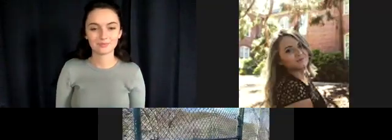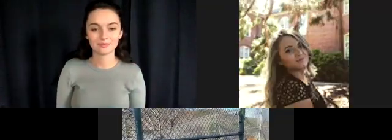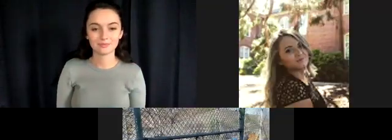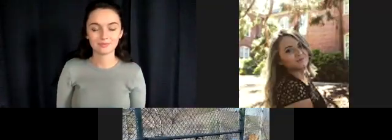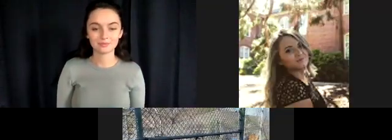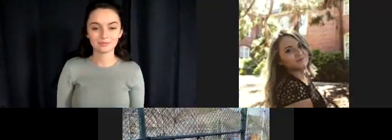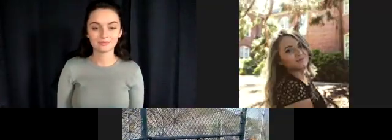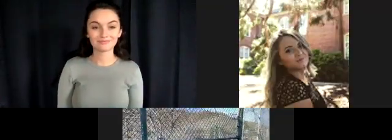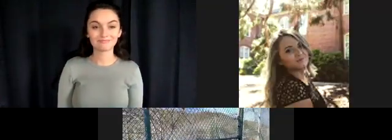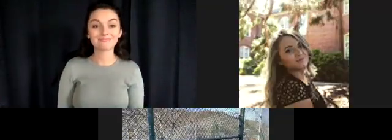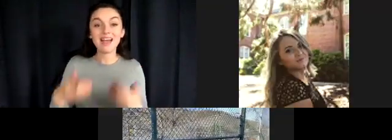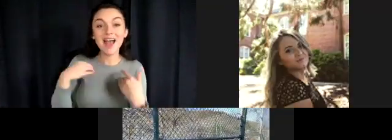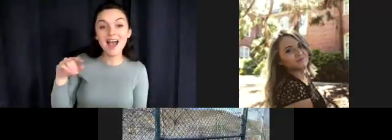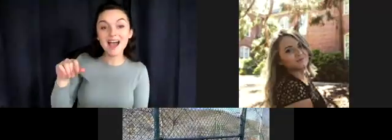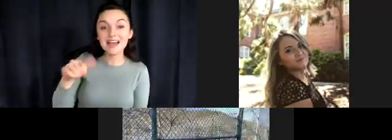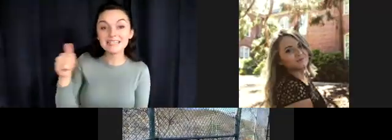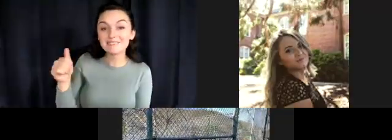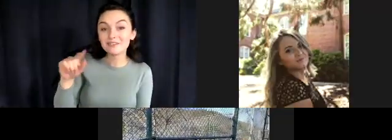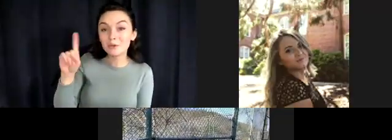You have another question?